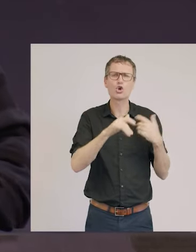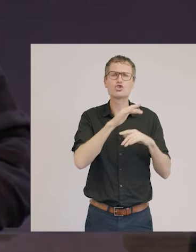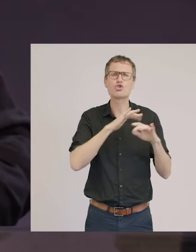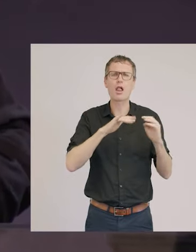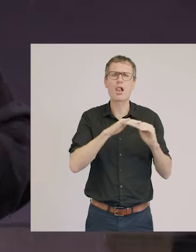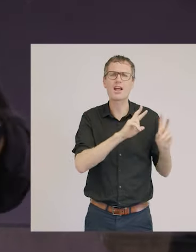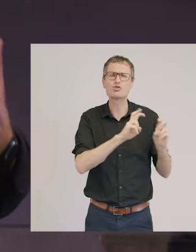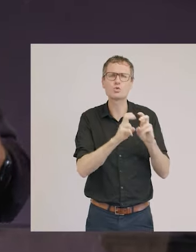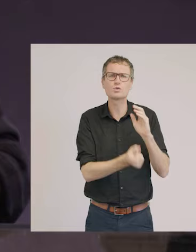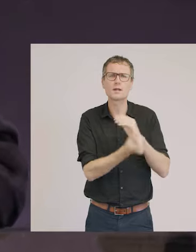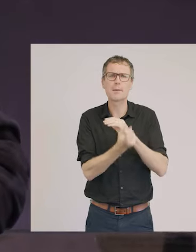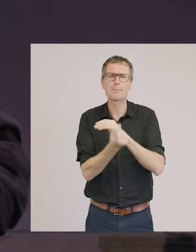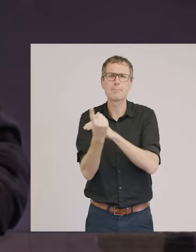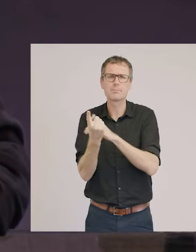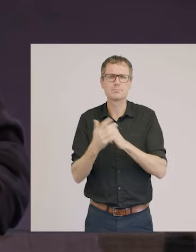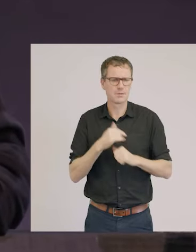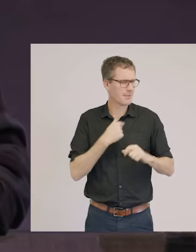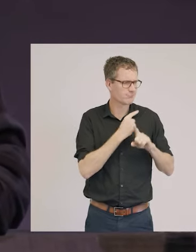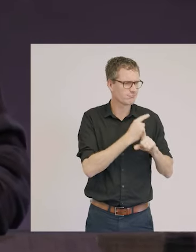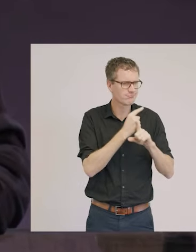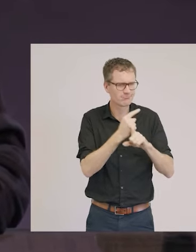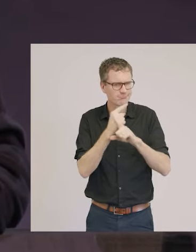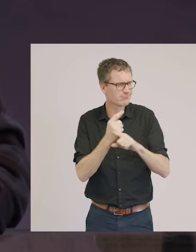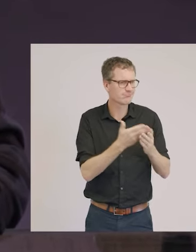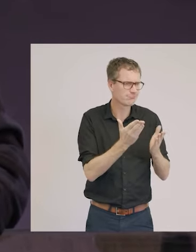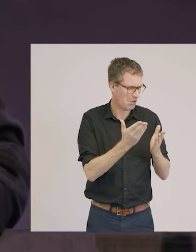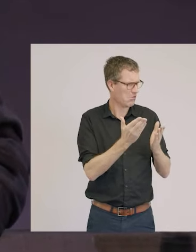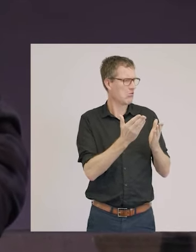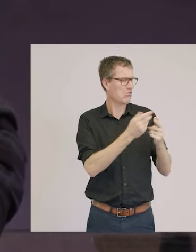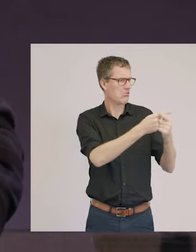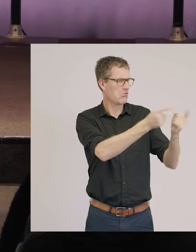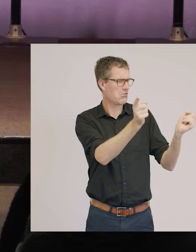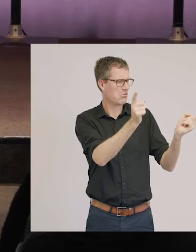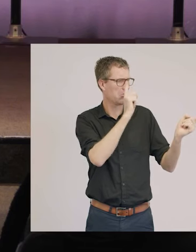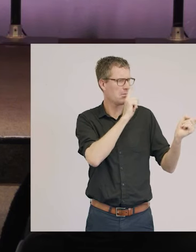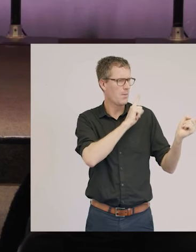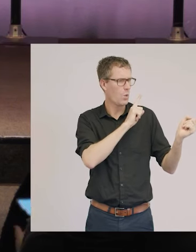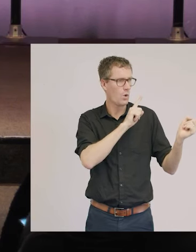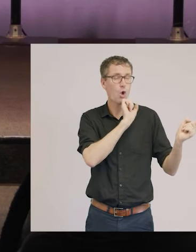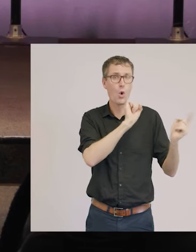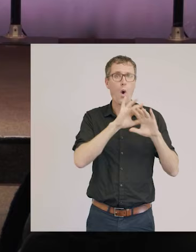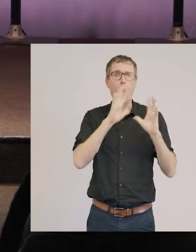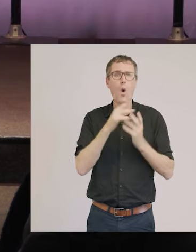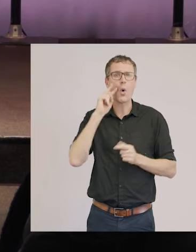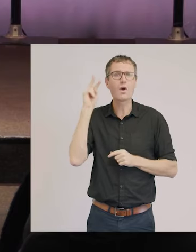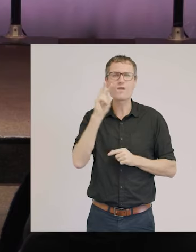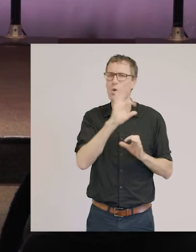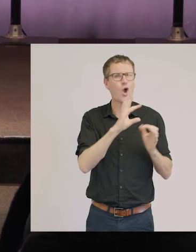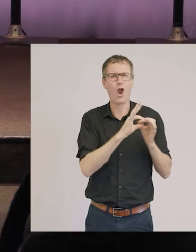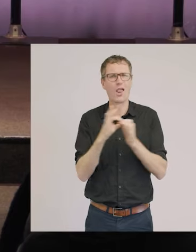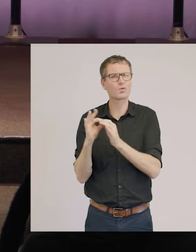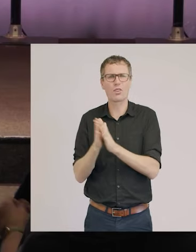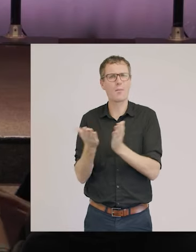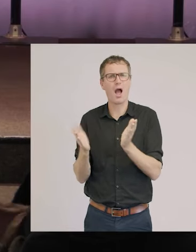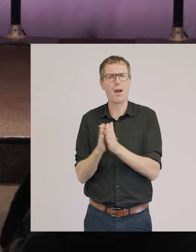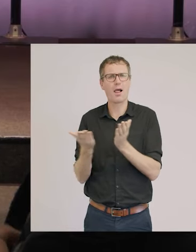this. And there are these social issues that come up. And I get into discussions with people and I just sort of think, oh my goodness, you don't have a biblical